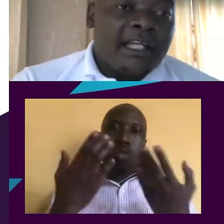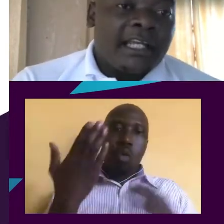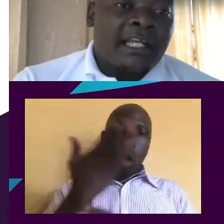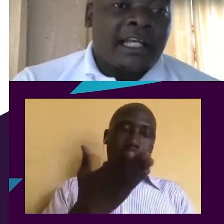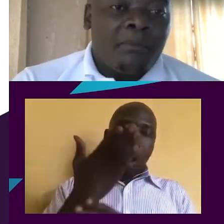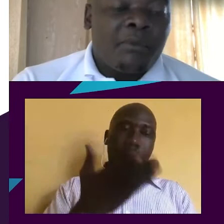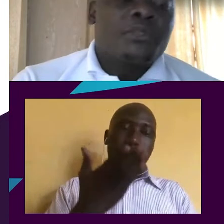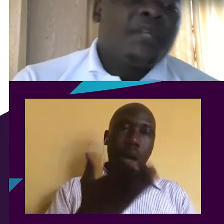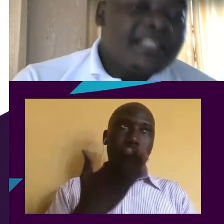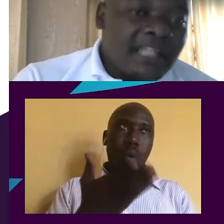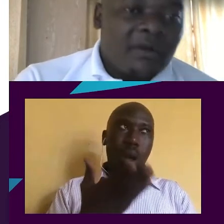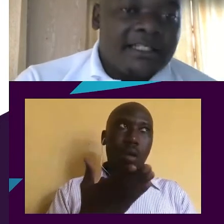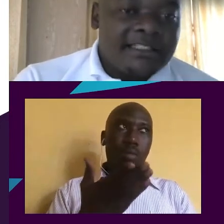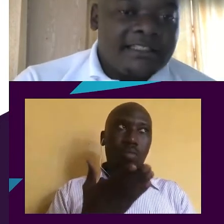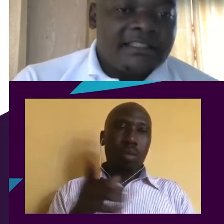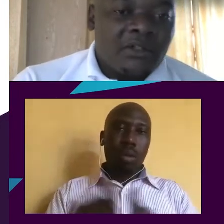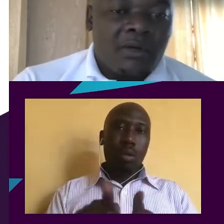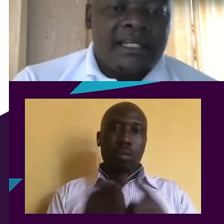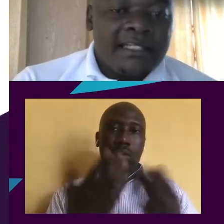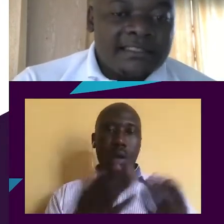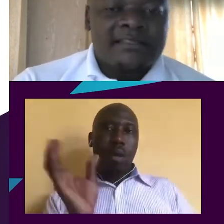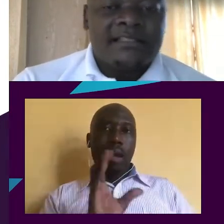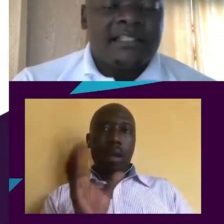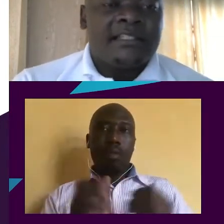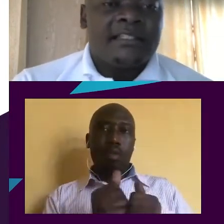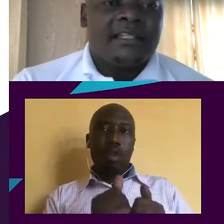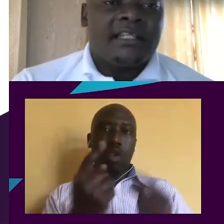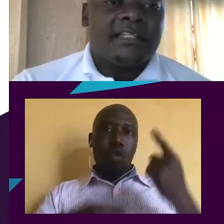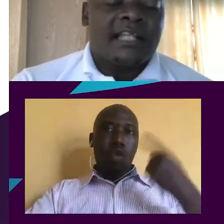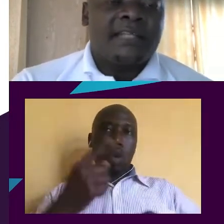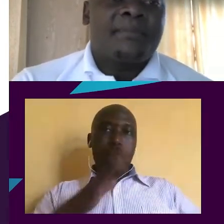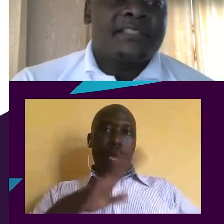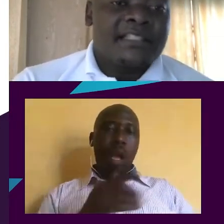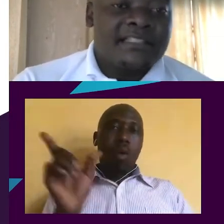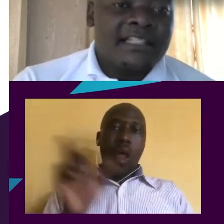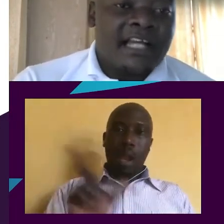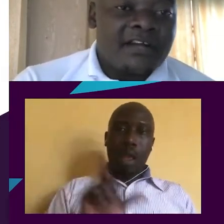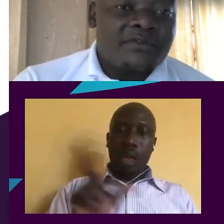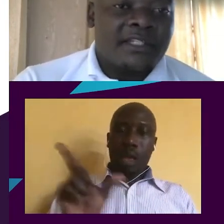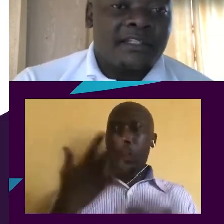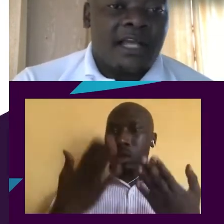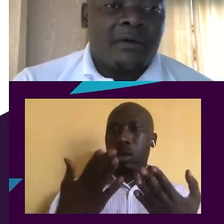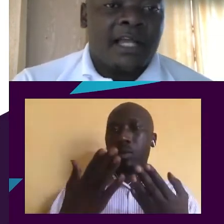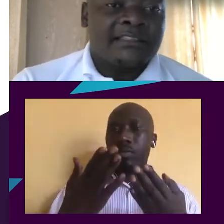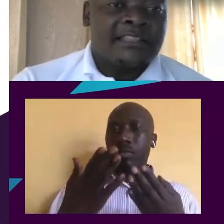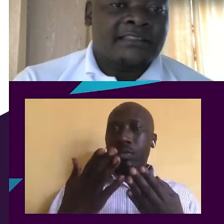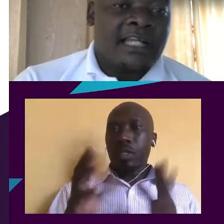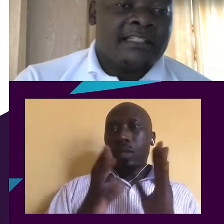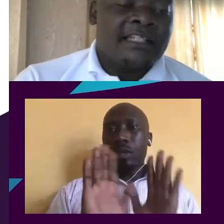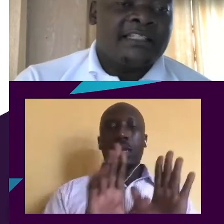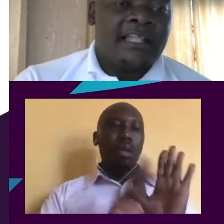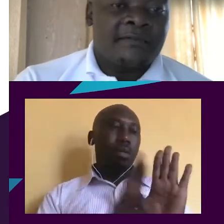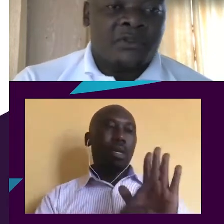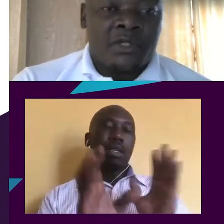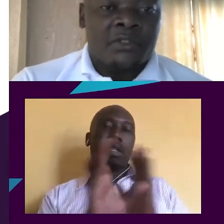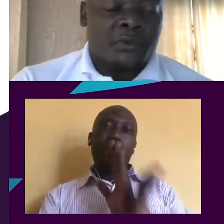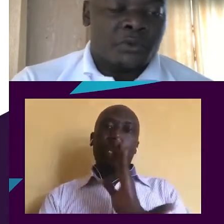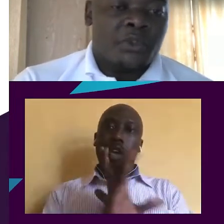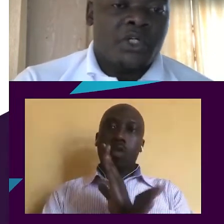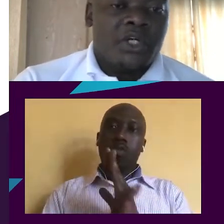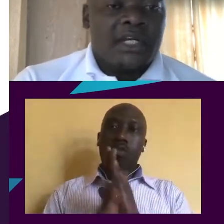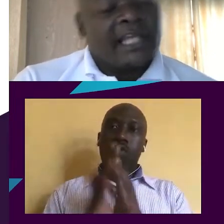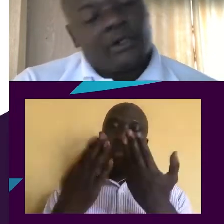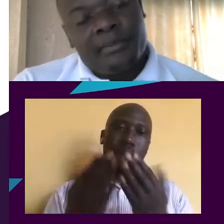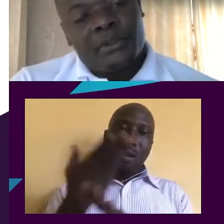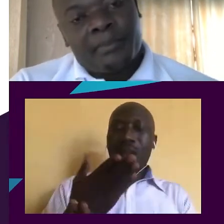we now... A club which wins our league nowadays, they are representing the country. We had just had Lady Doves going